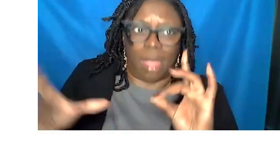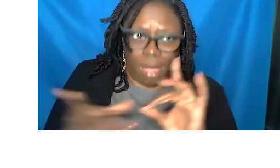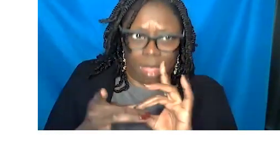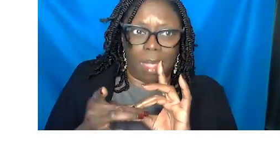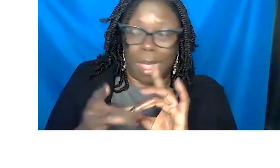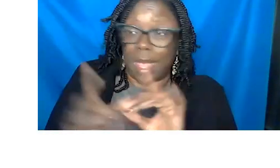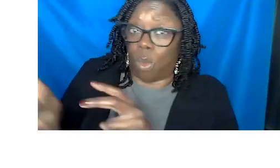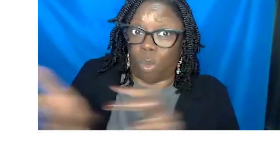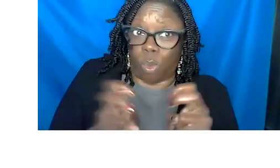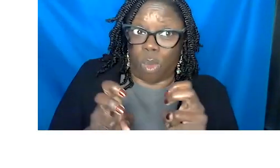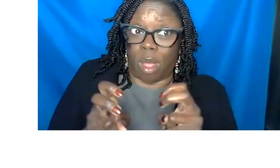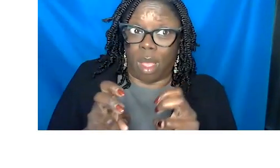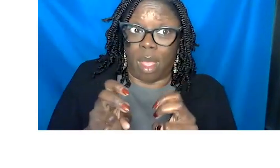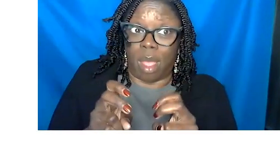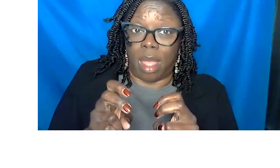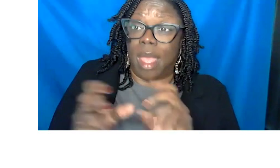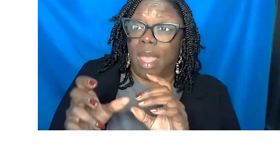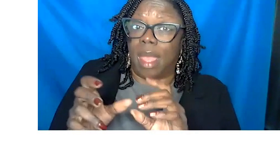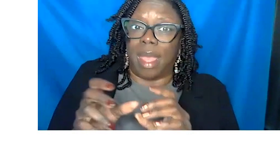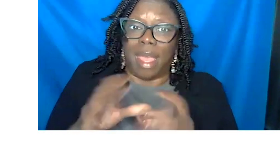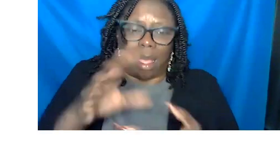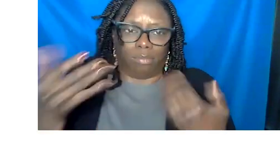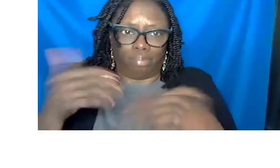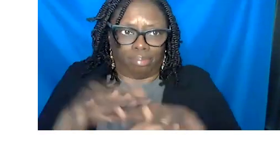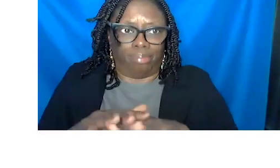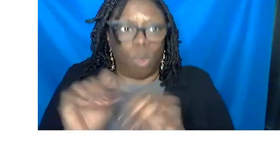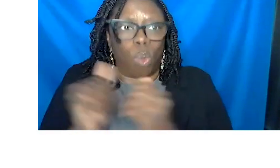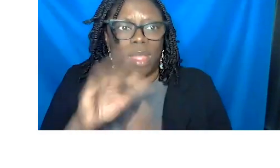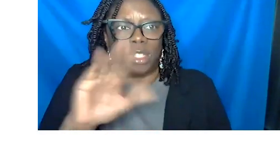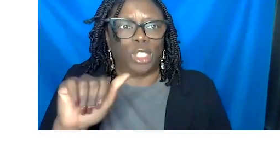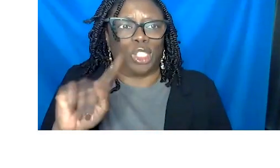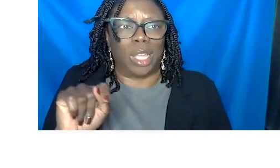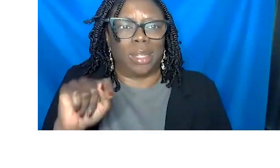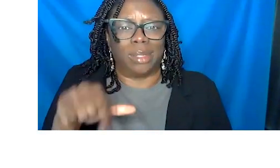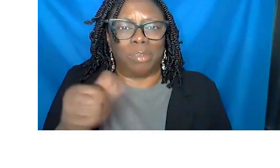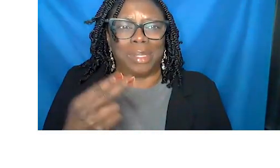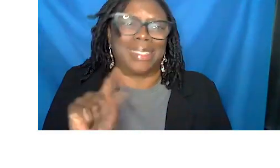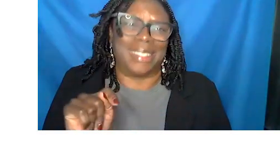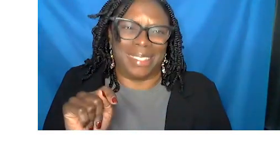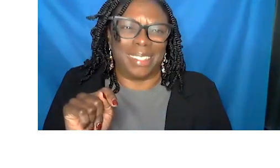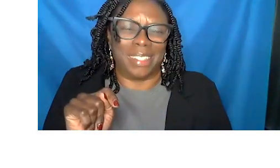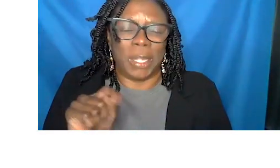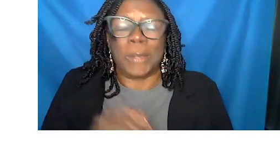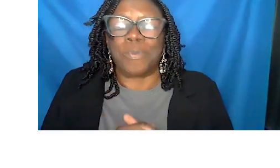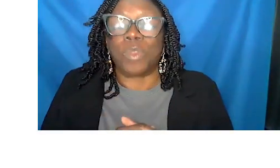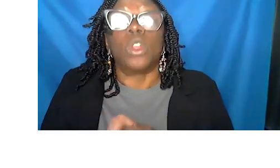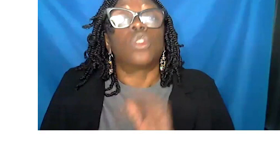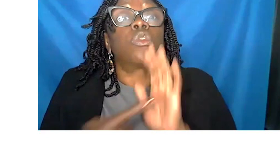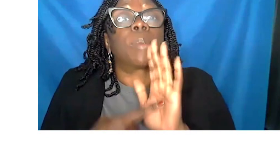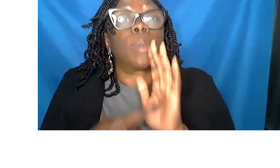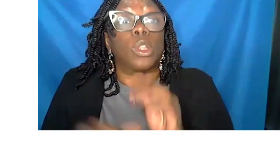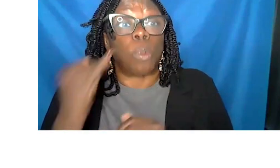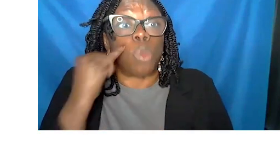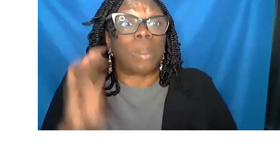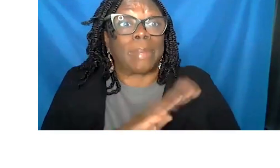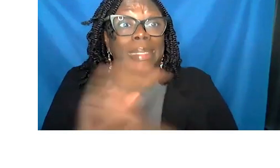Khan Academy with ChatGPT, so that for example, if you're taking a business